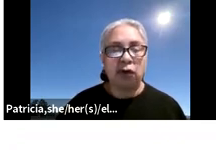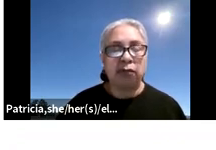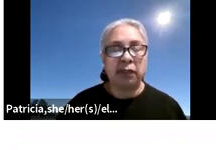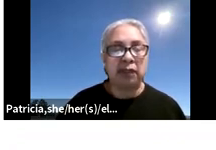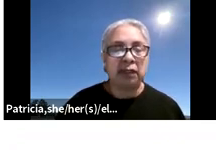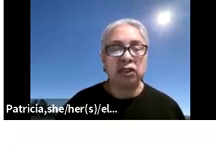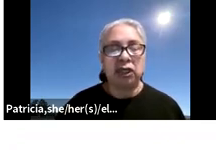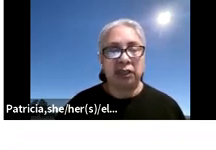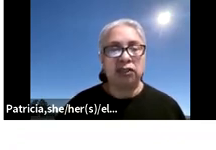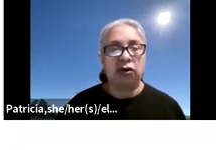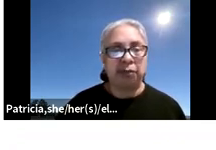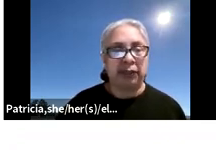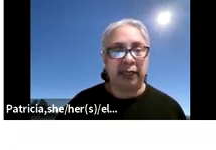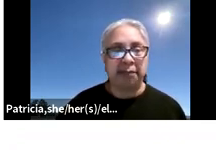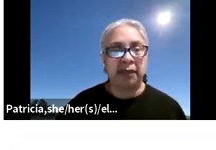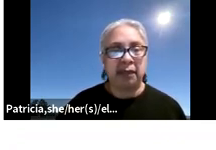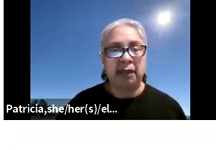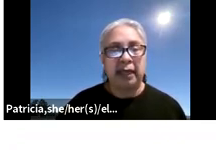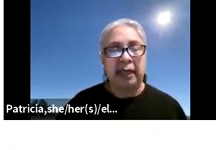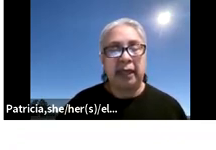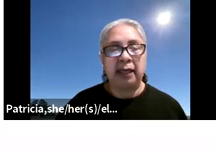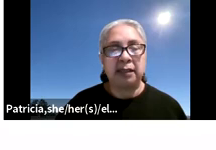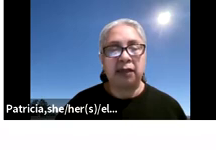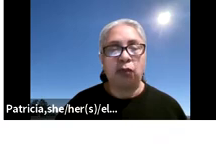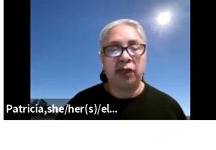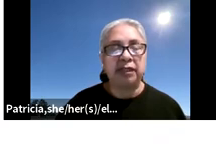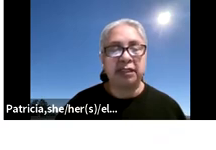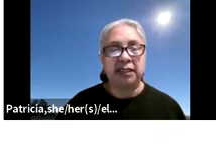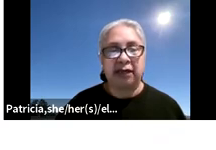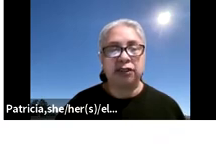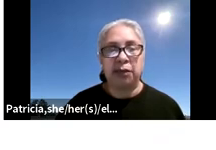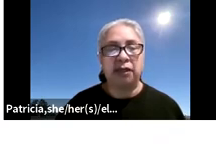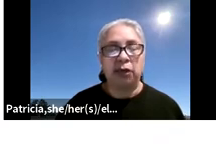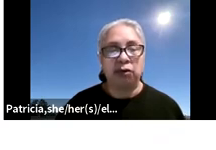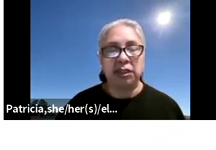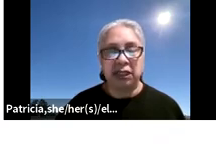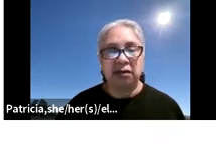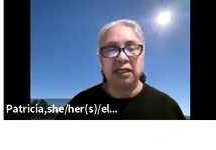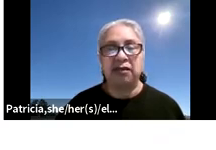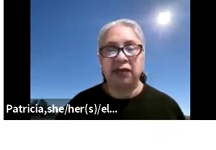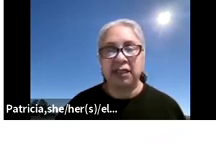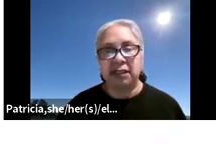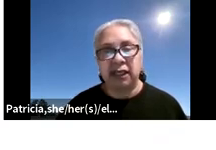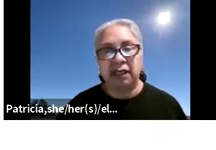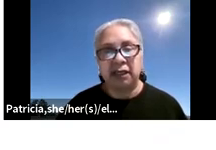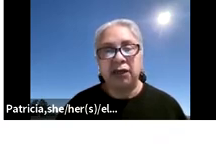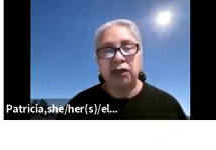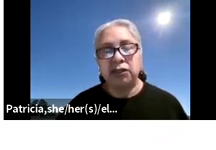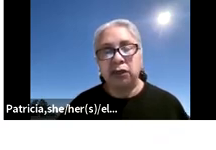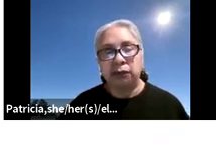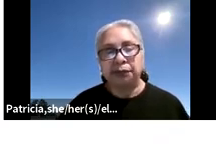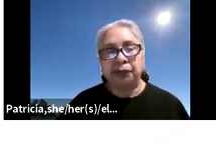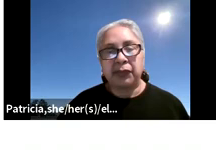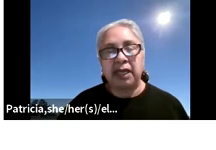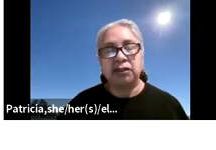take home, judge, or blame. And the one that sticks out to me the most here is investigate.